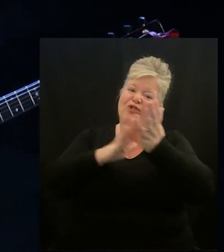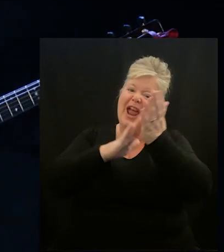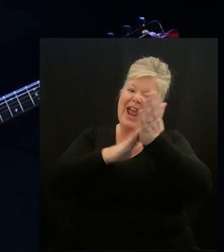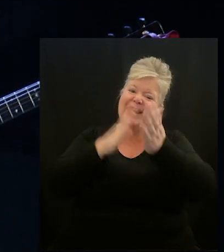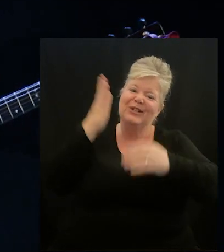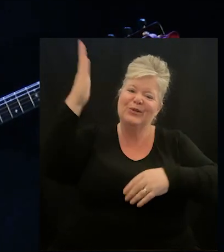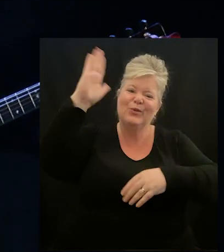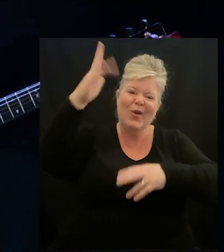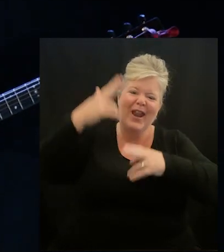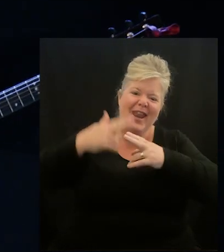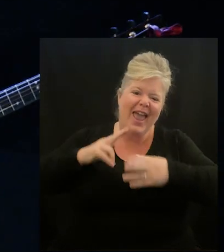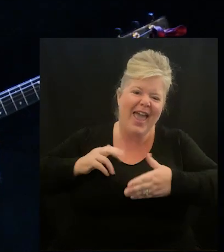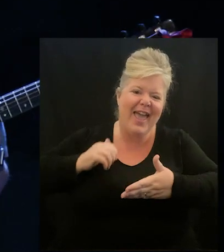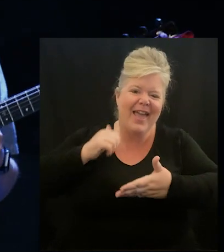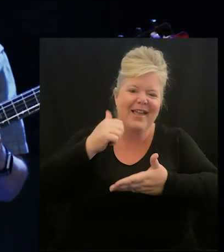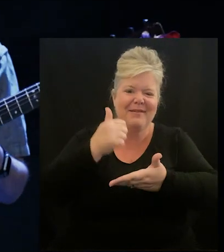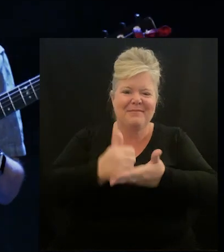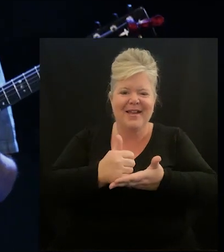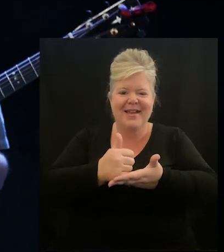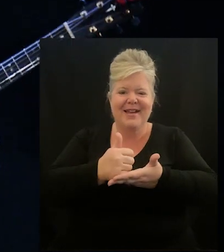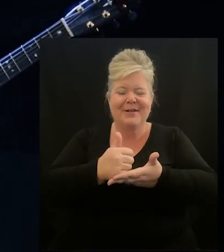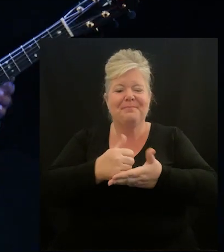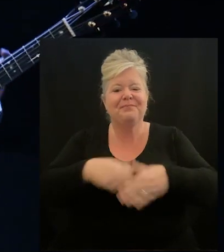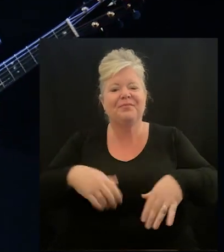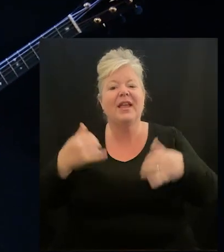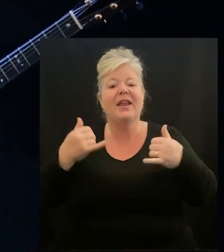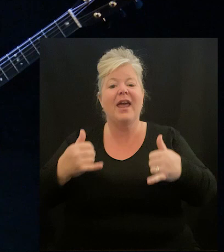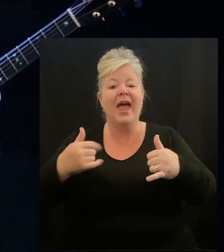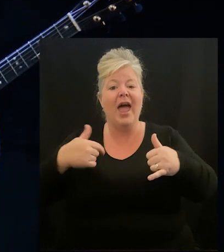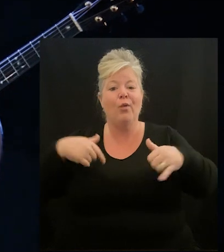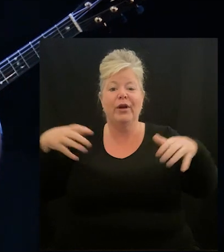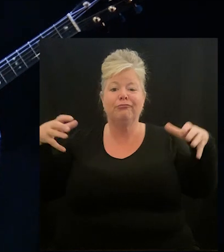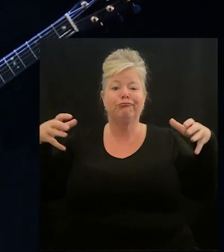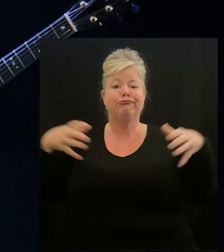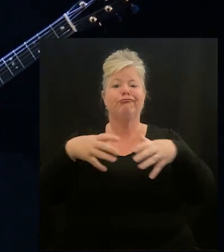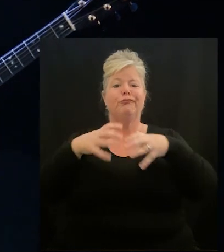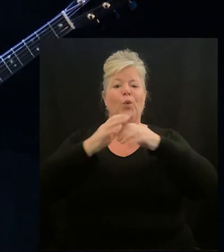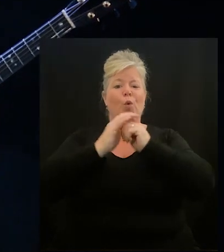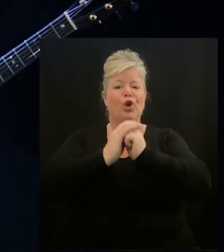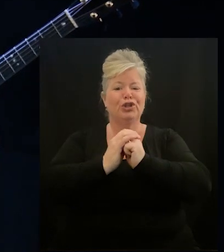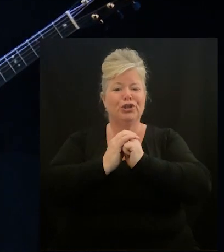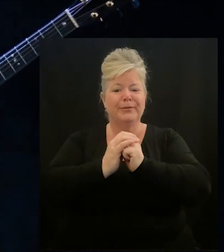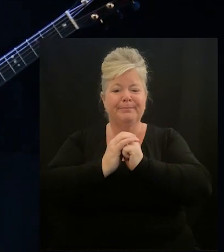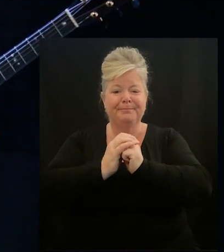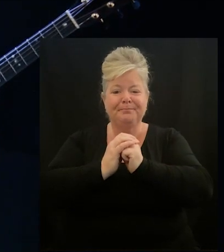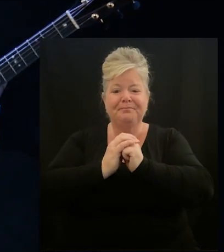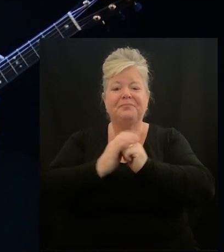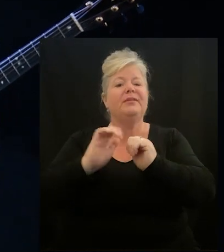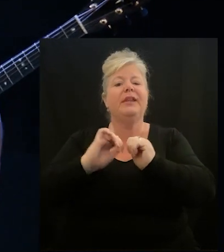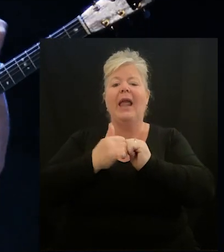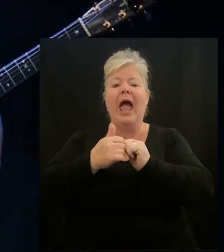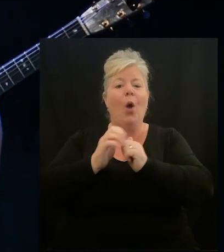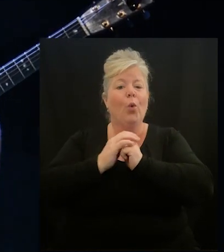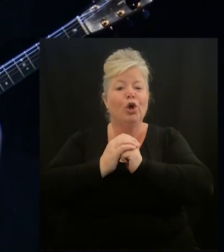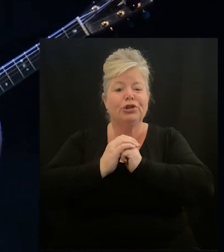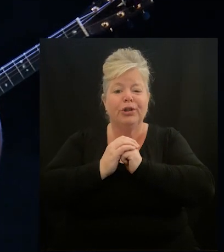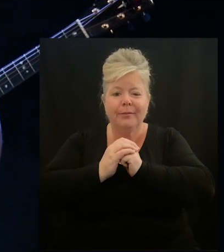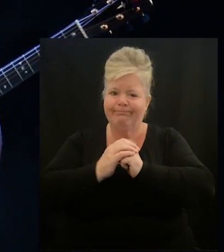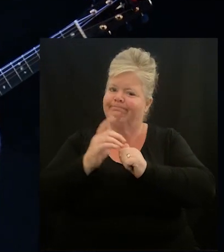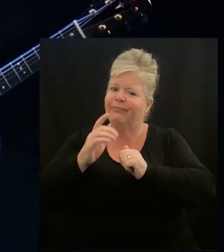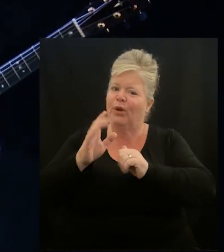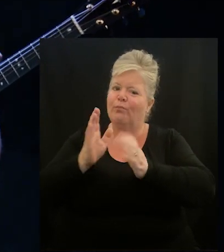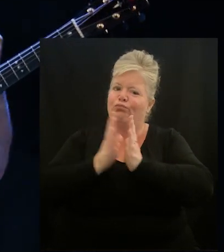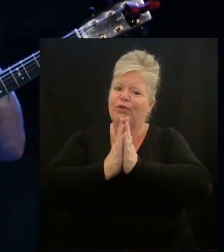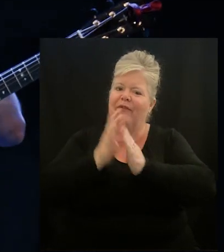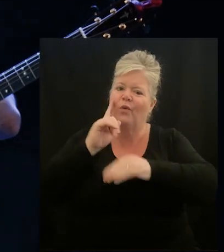name. Amen. Well, as we come together to worship, one of the ways we worship is we pray for other